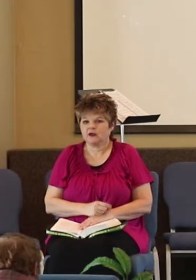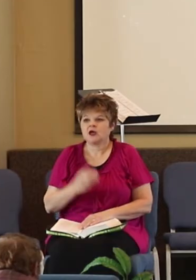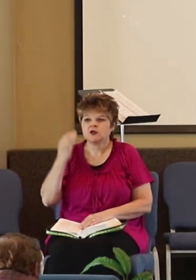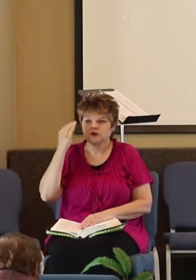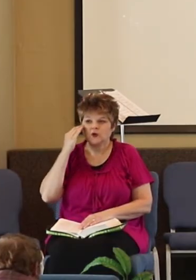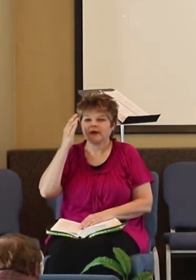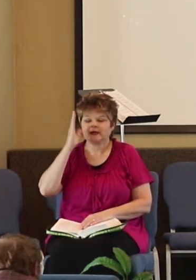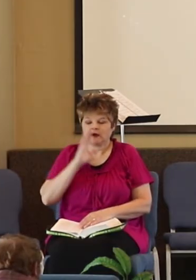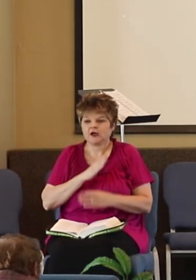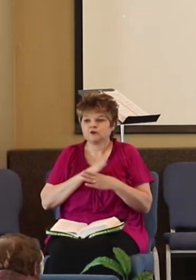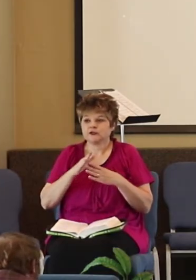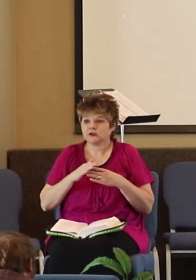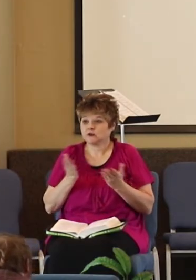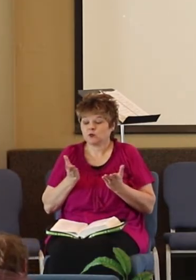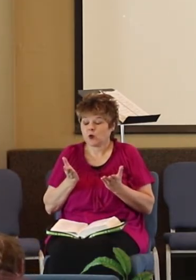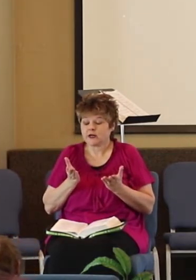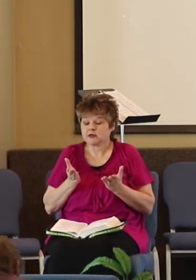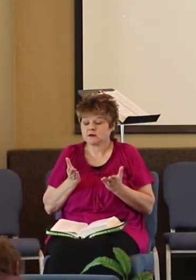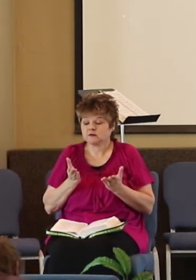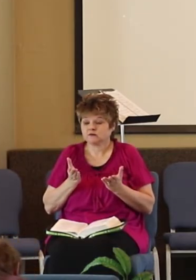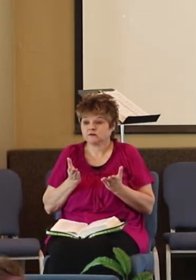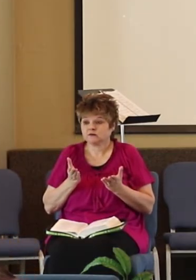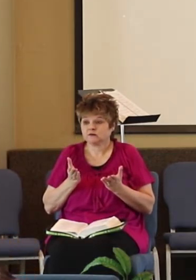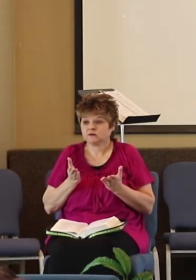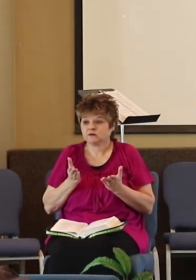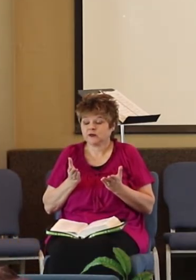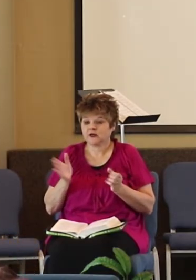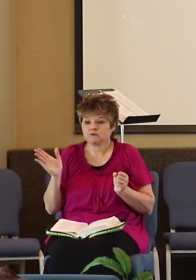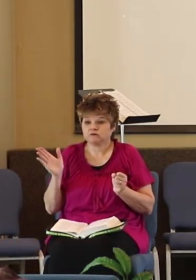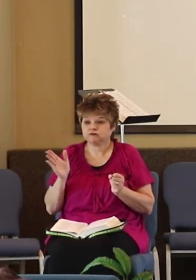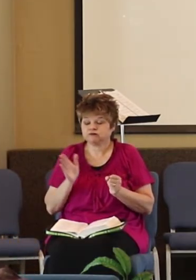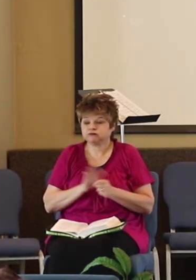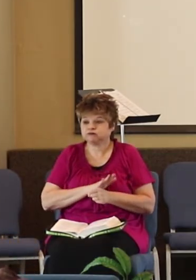Knowing God results in total